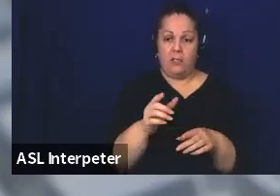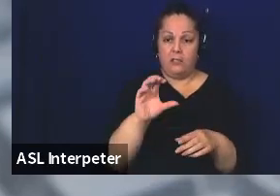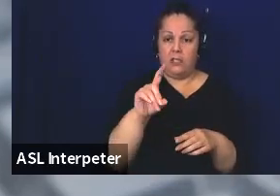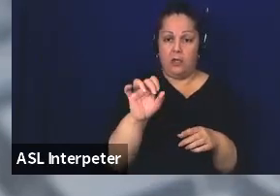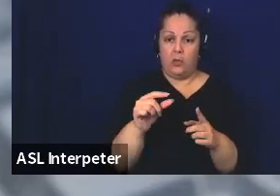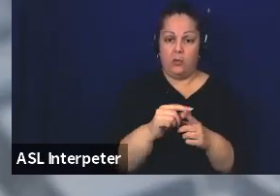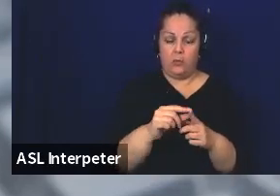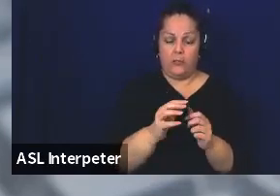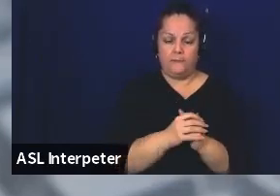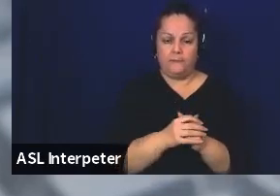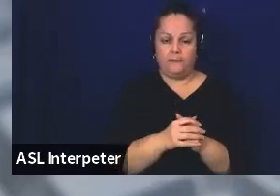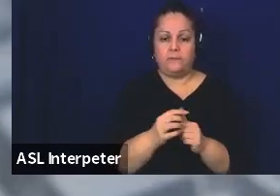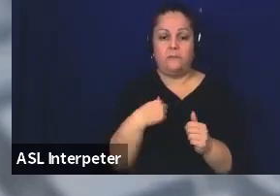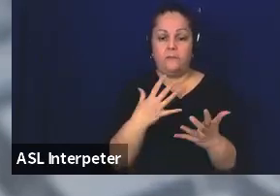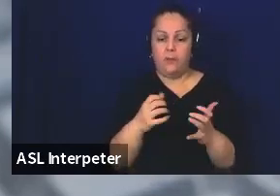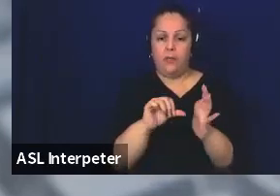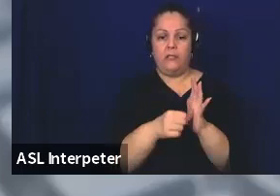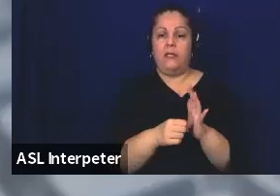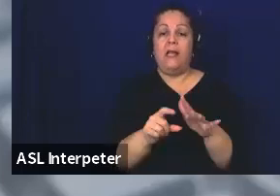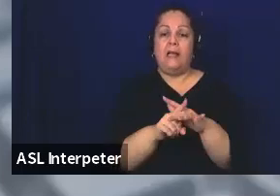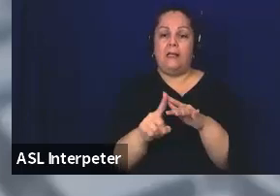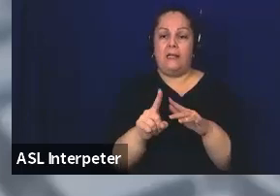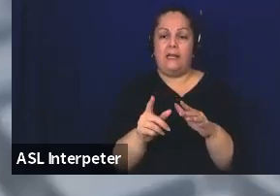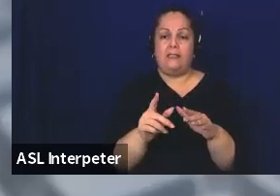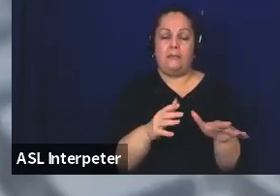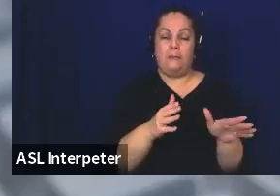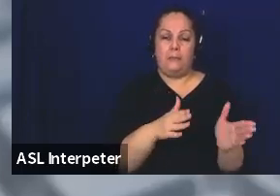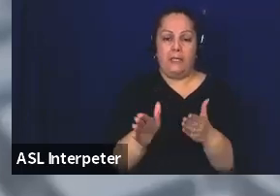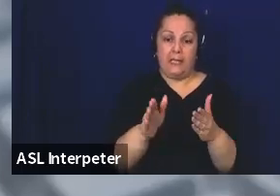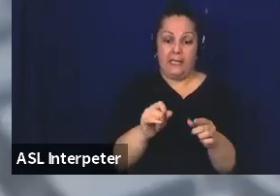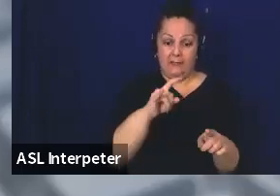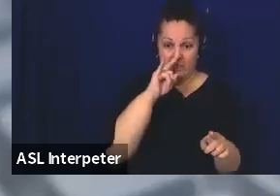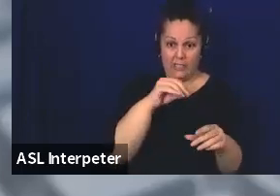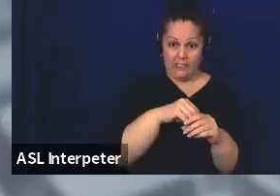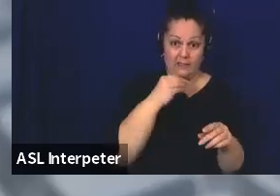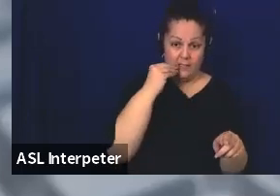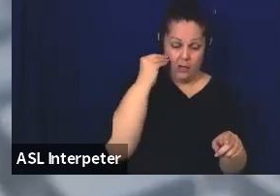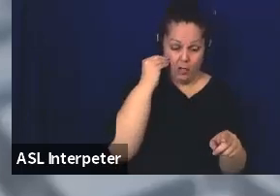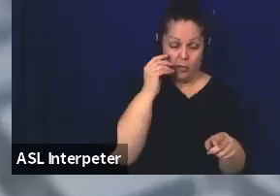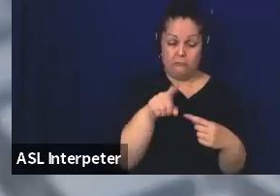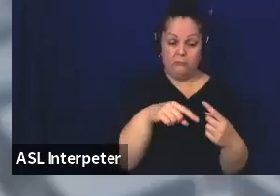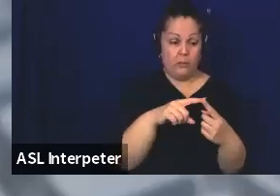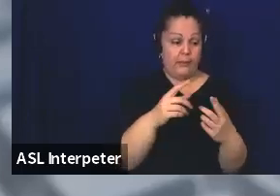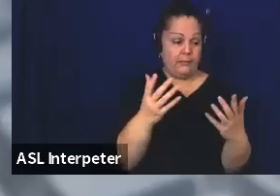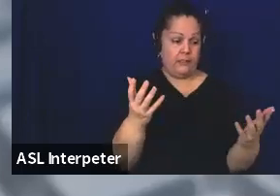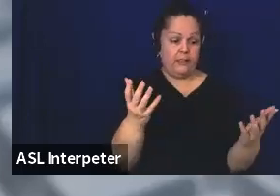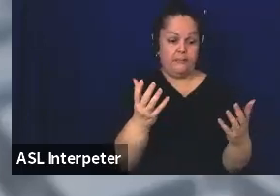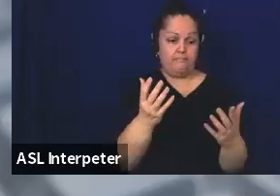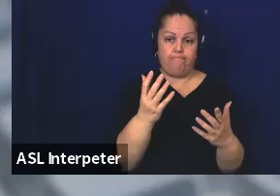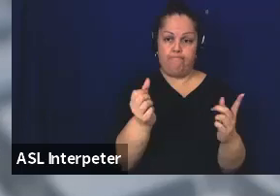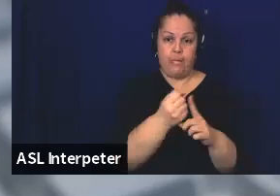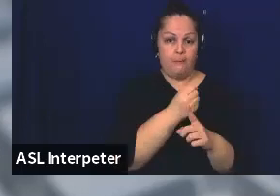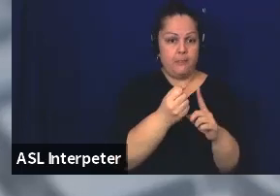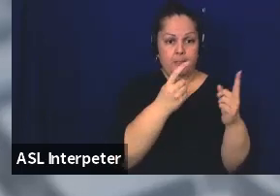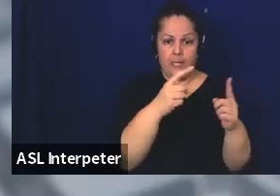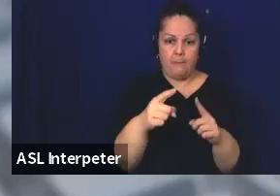And lastly, we want to highlight an exit plan. If the child is in the home when there is some form of abuse